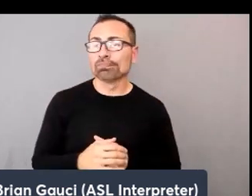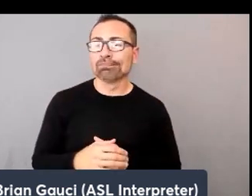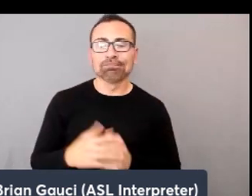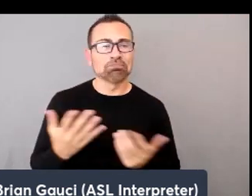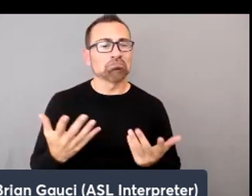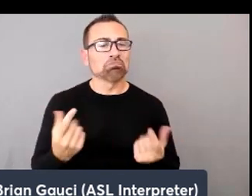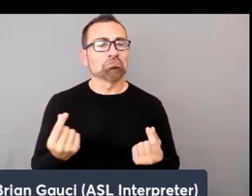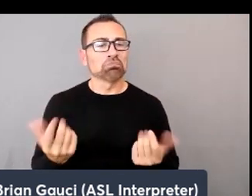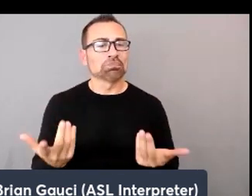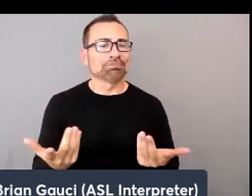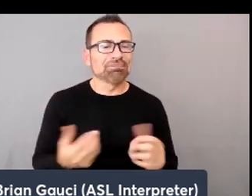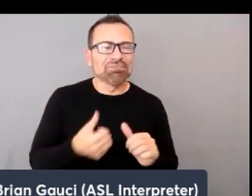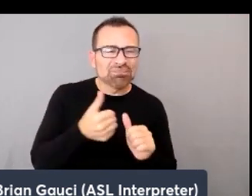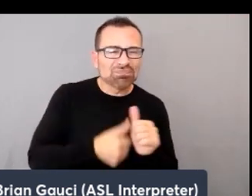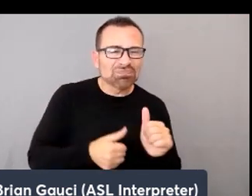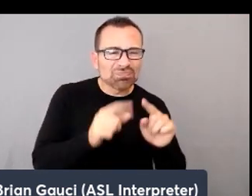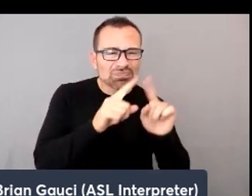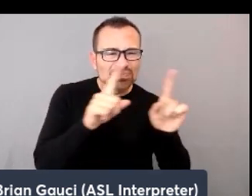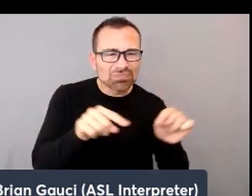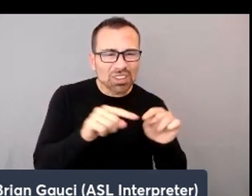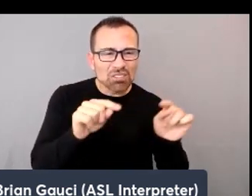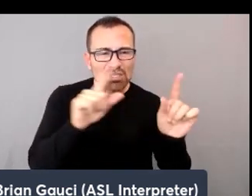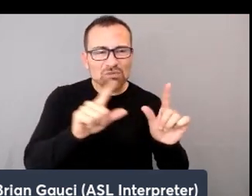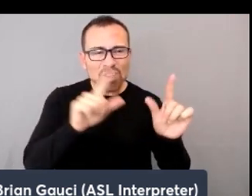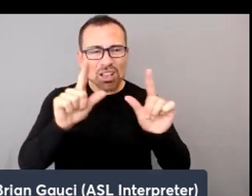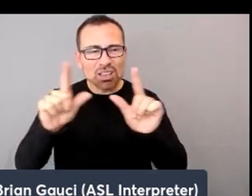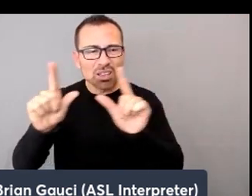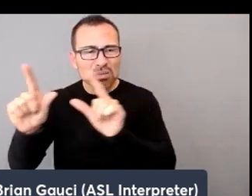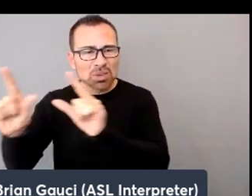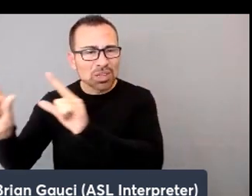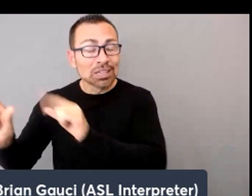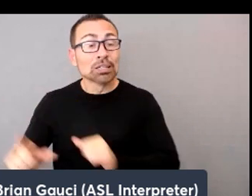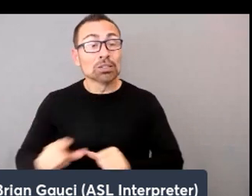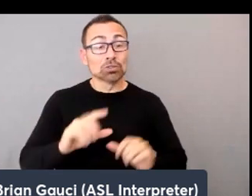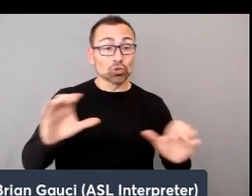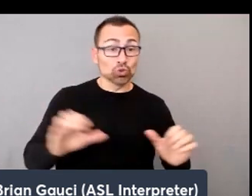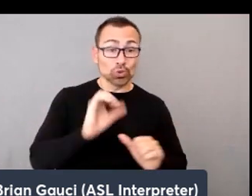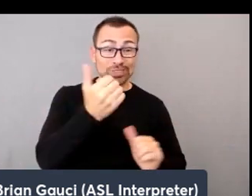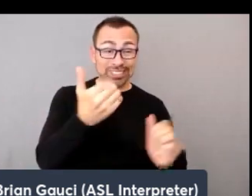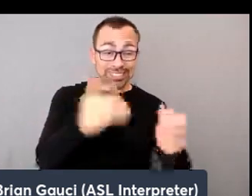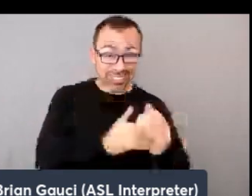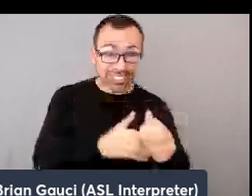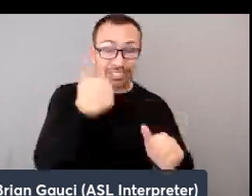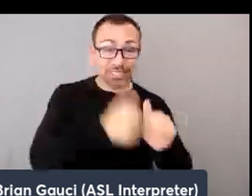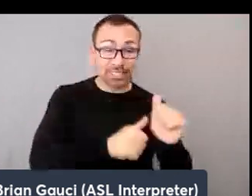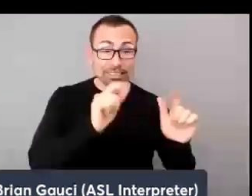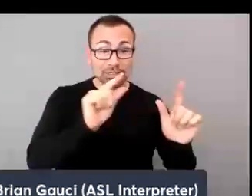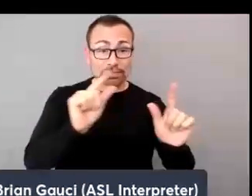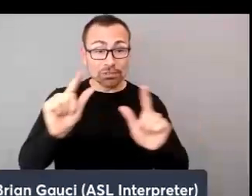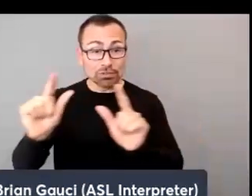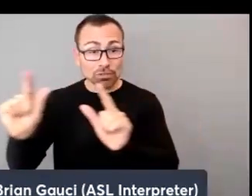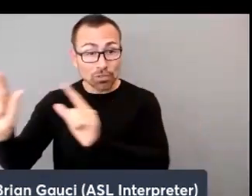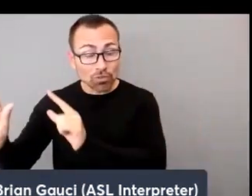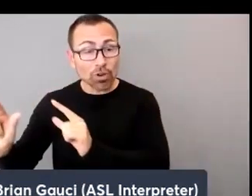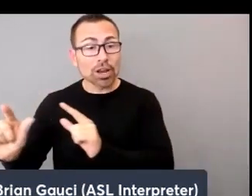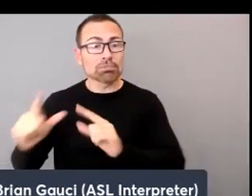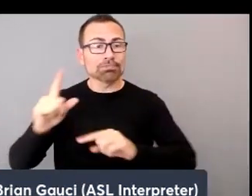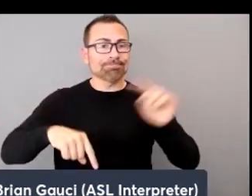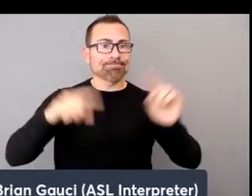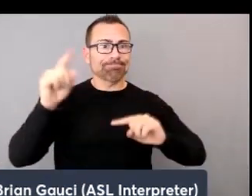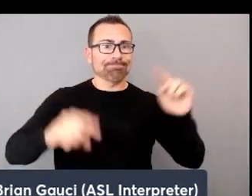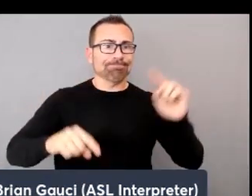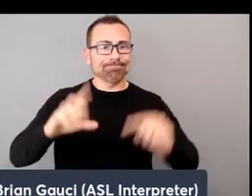frame, do 10,000 frames, and every frame randomize 75 of these